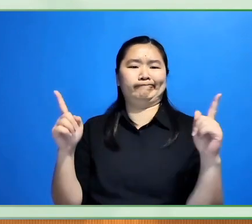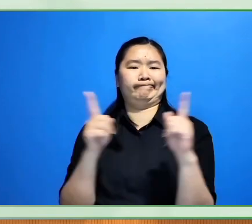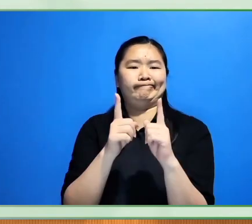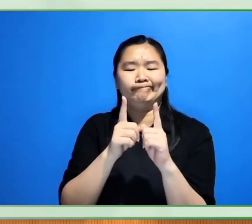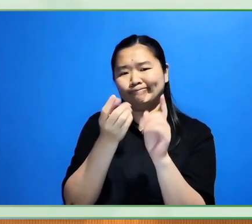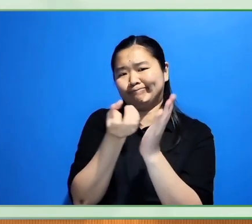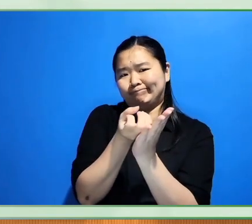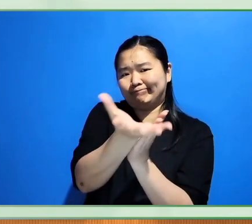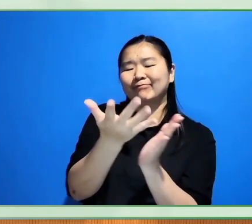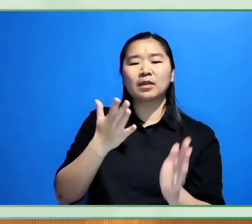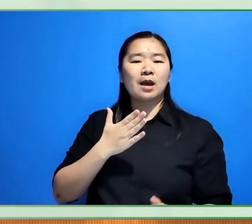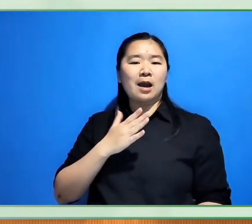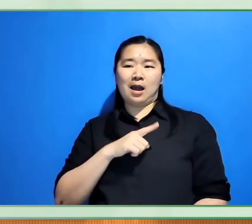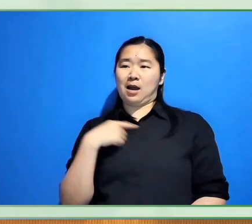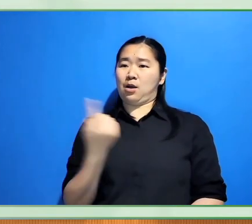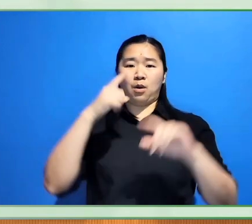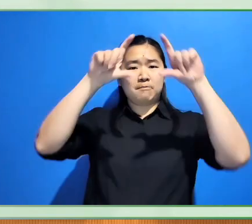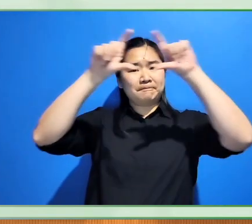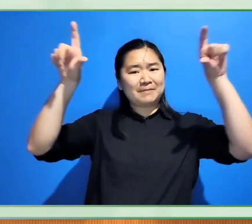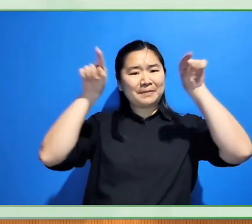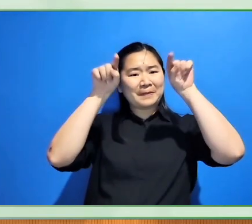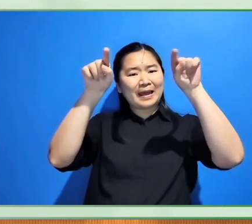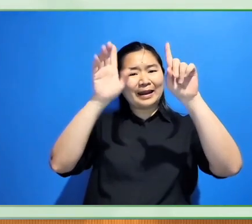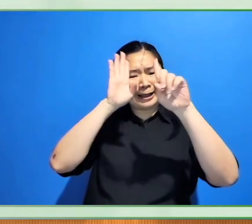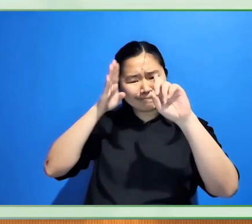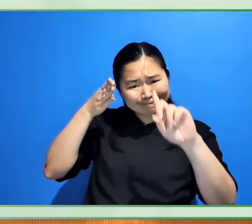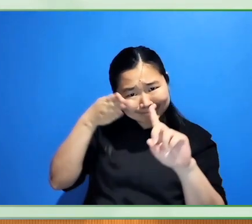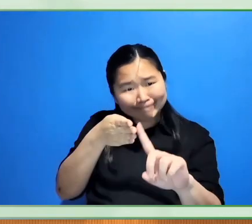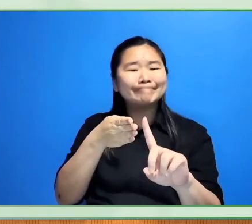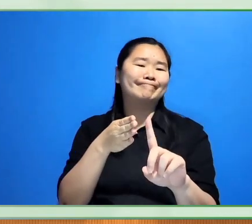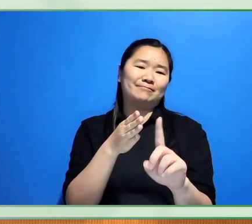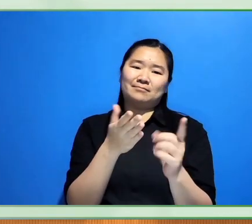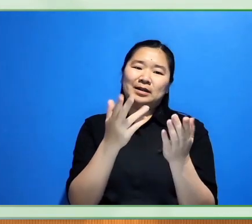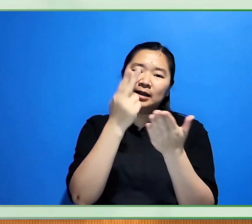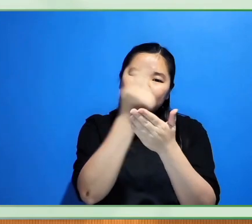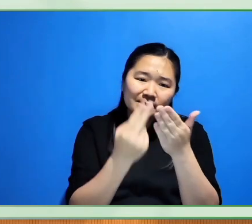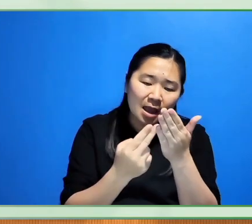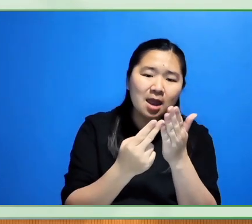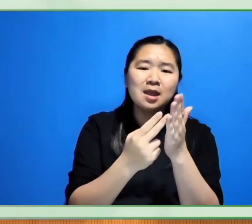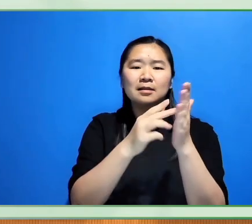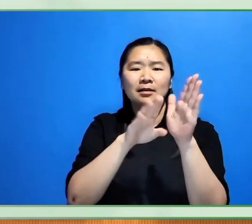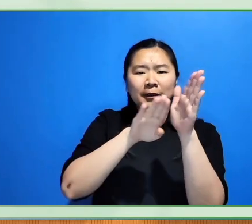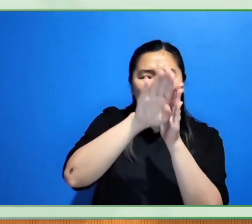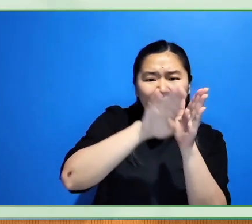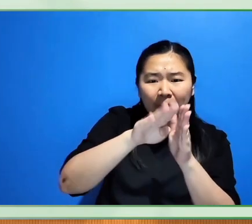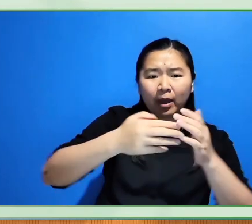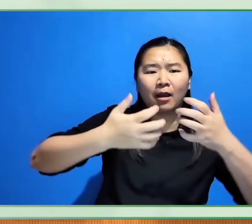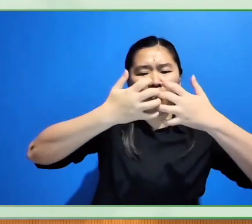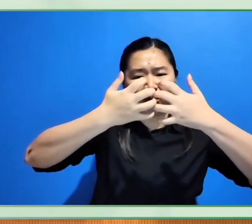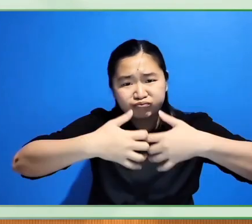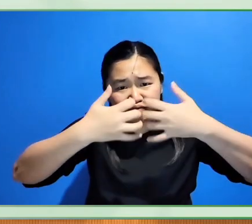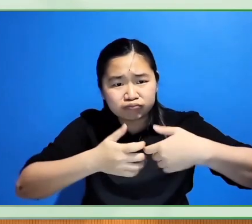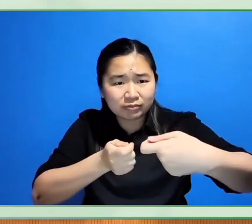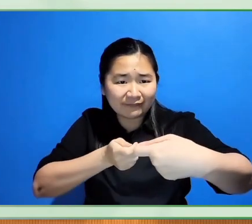passive functional prosthetics for upper limb and lower limb, plus rehab technology. So we spent quite good time